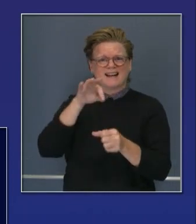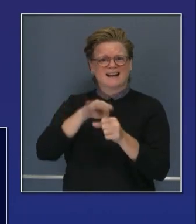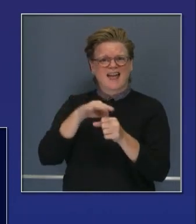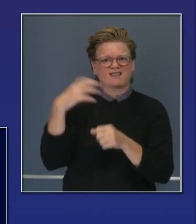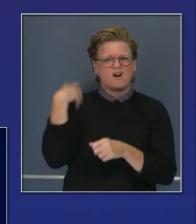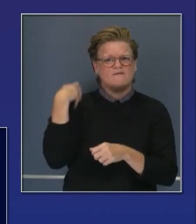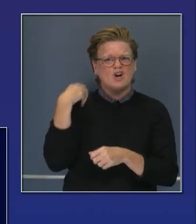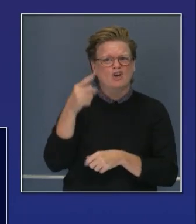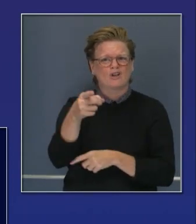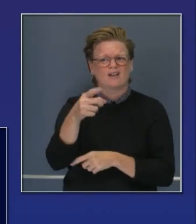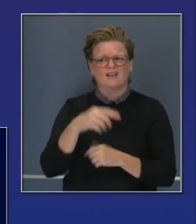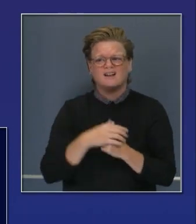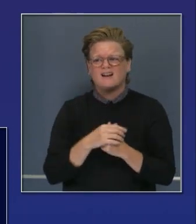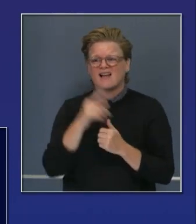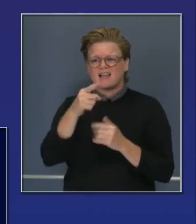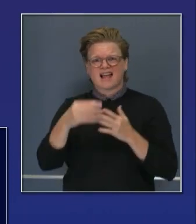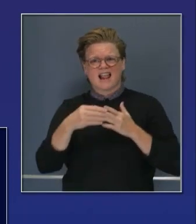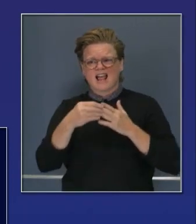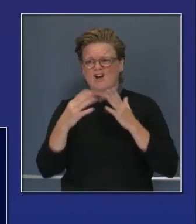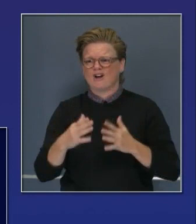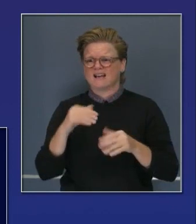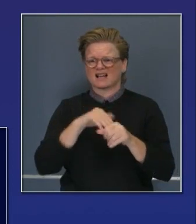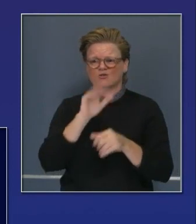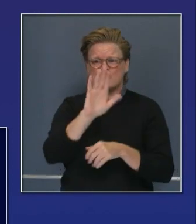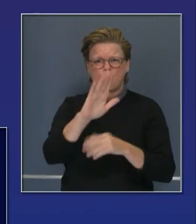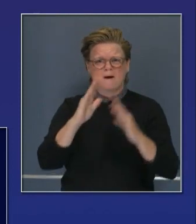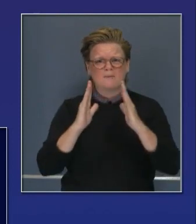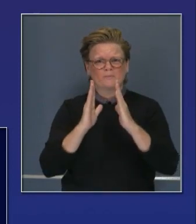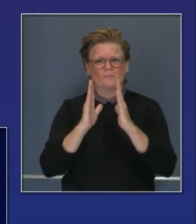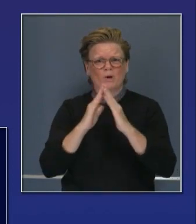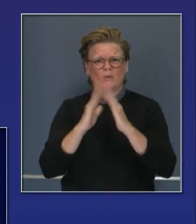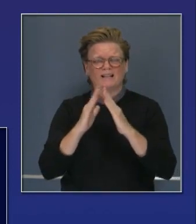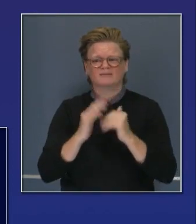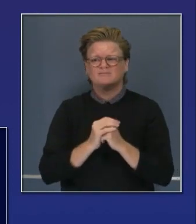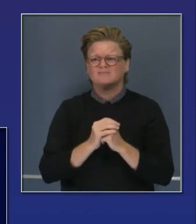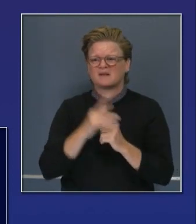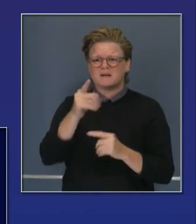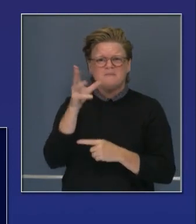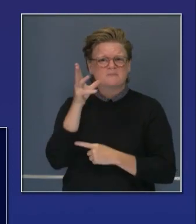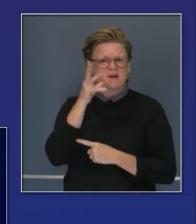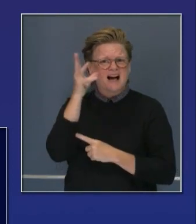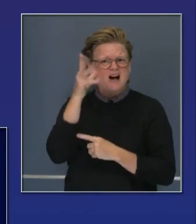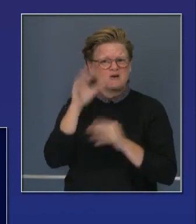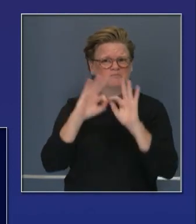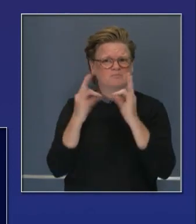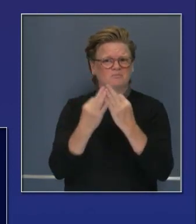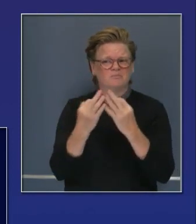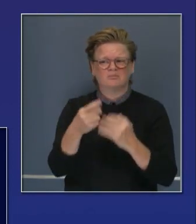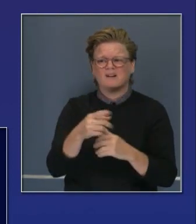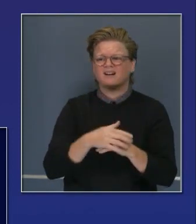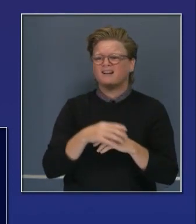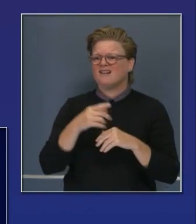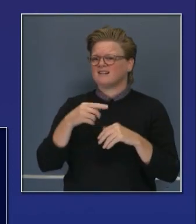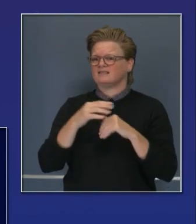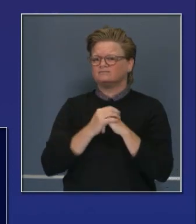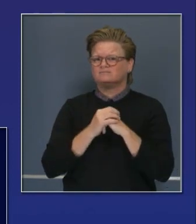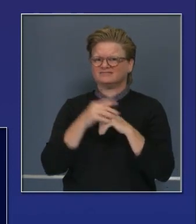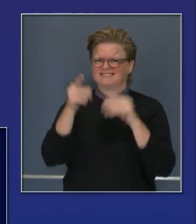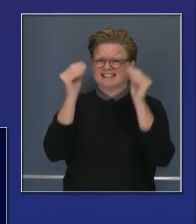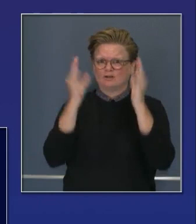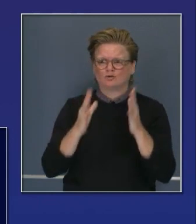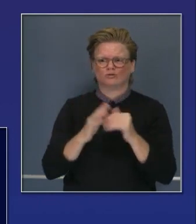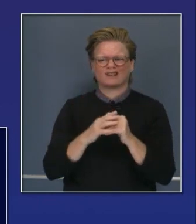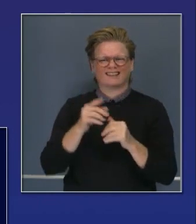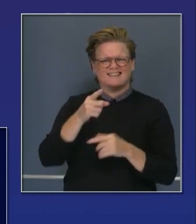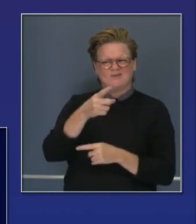in every conceivable capacity. As parents, we need to see the same. All of us as individuals doing